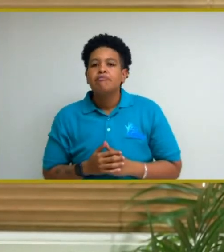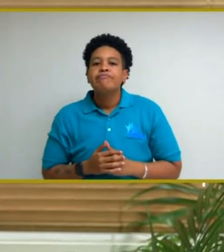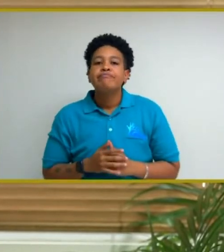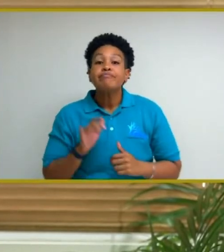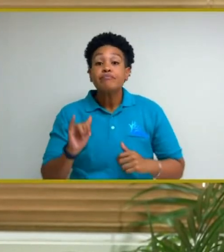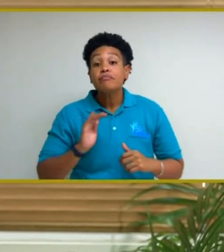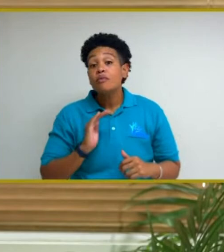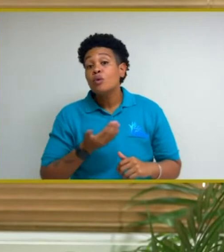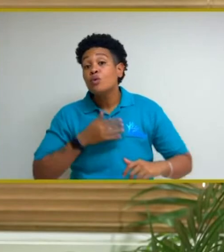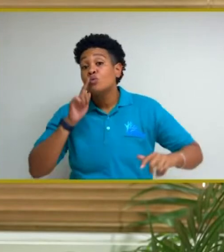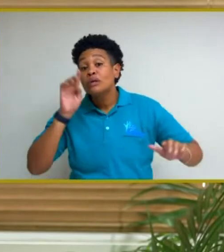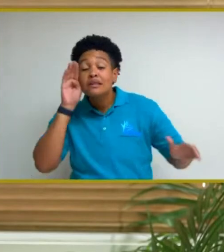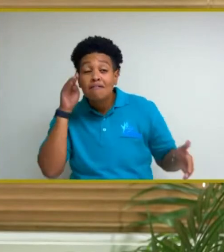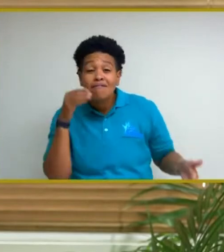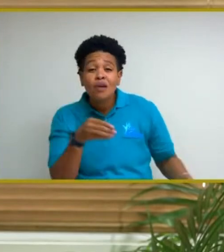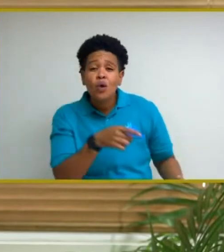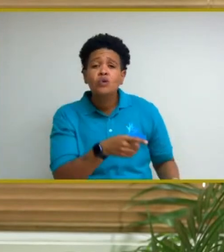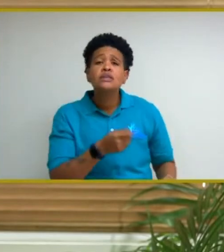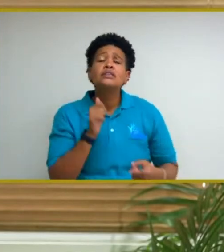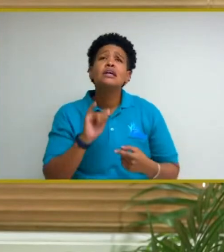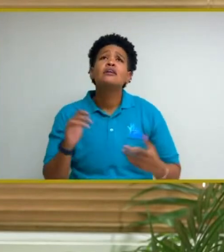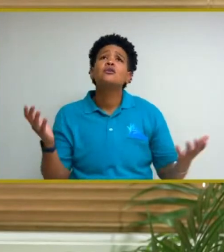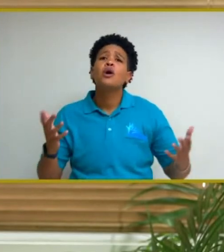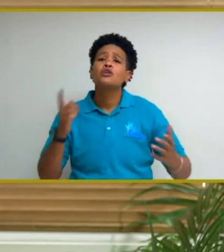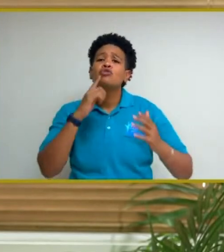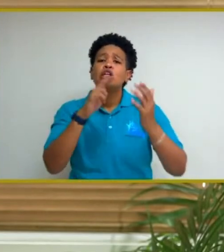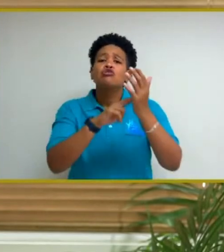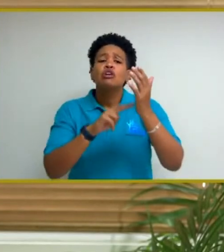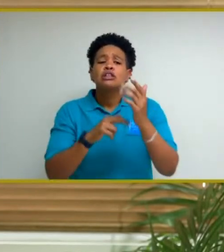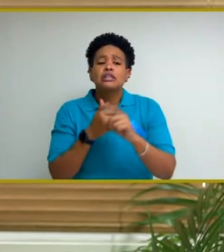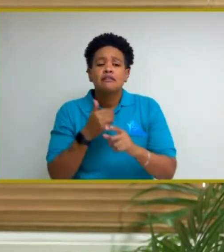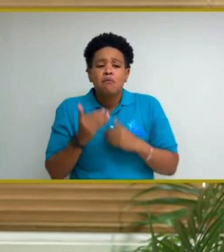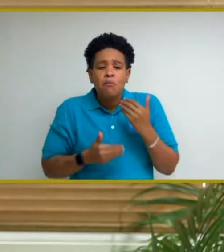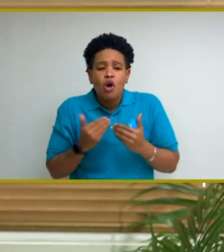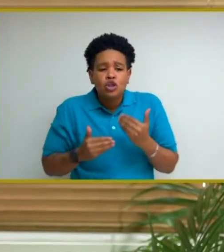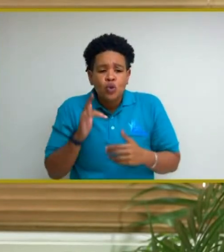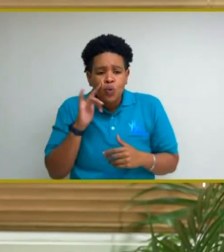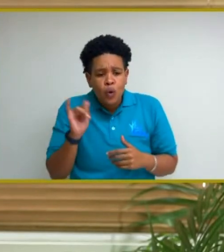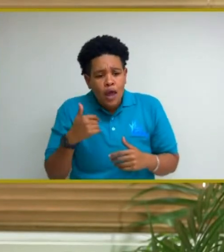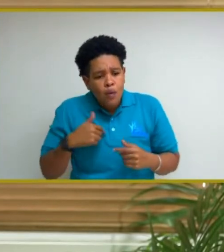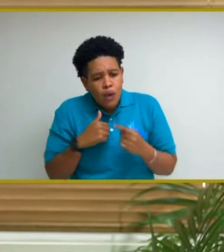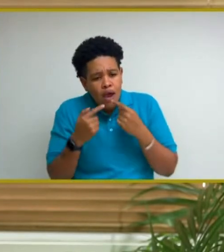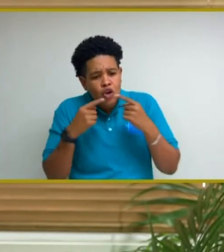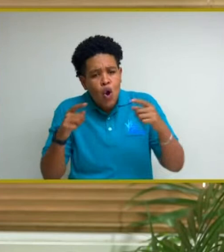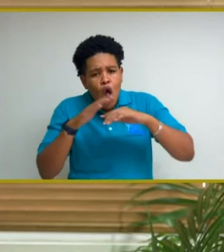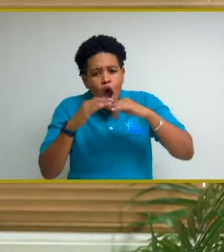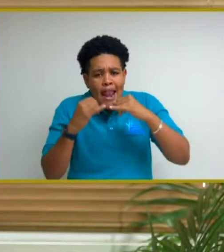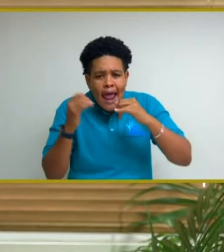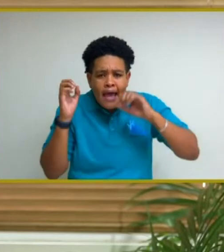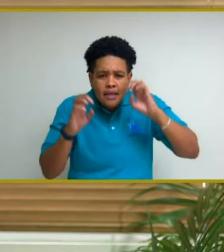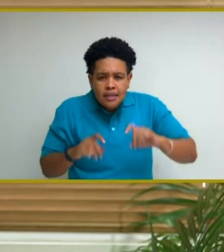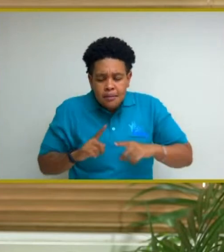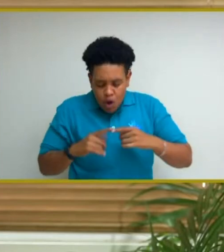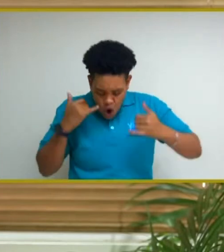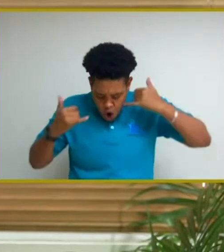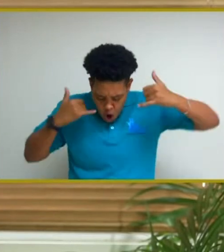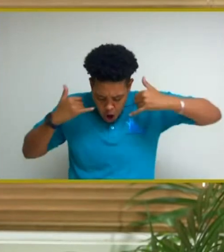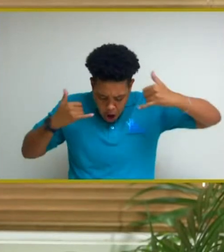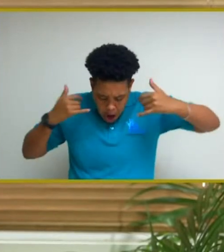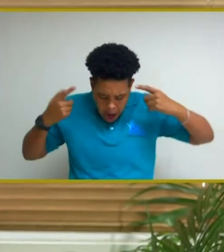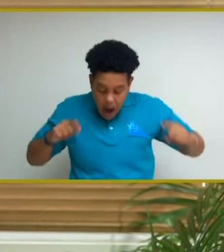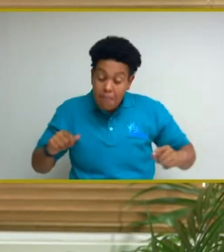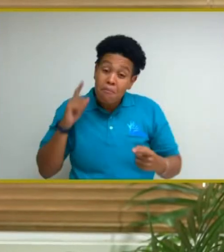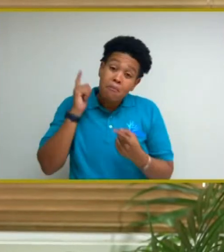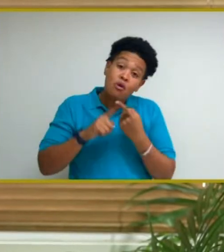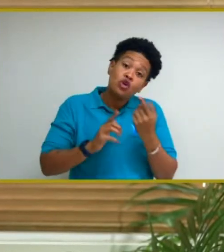that's our focus, and that's what the registration process, which we announced, the online and call-in, as